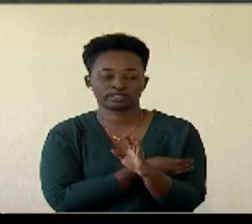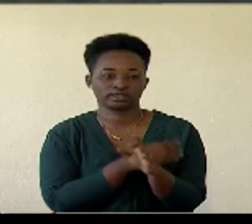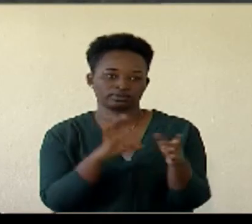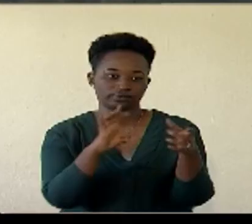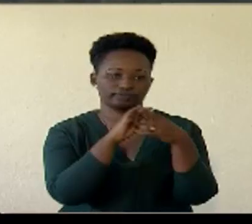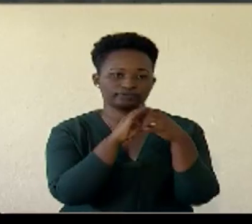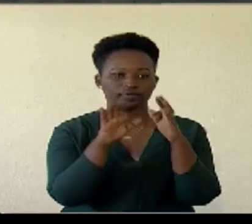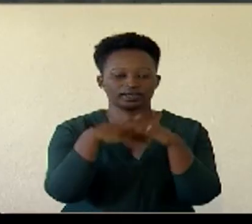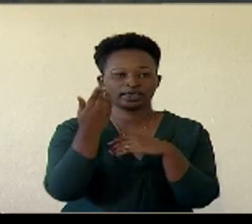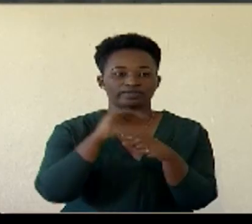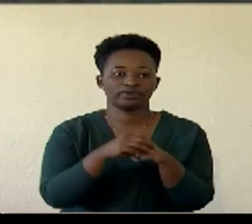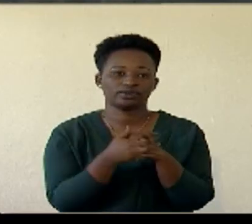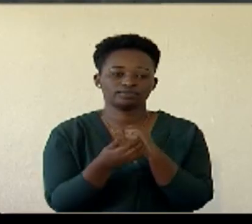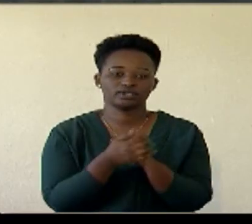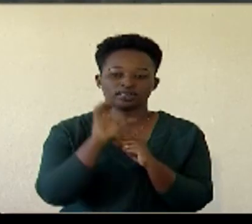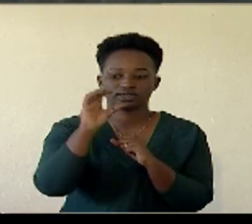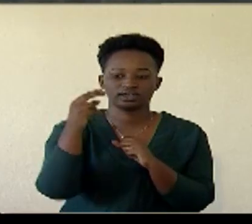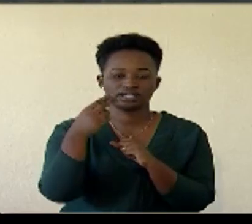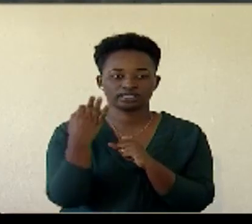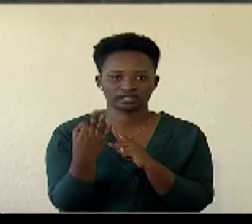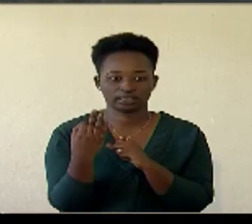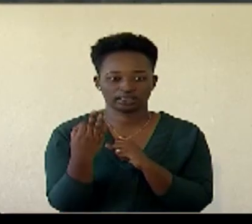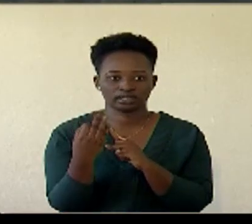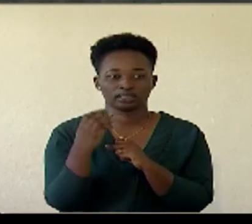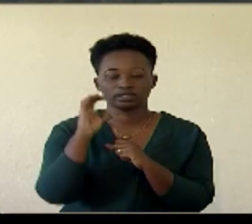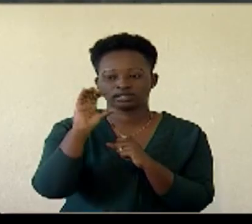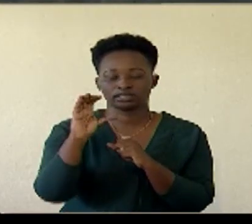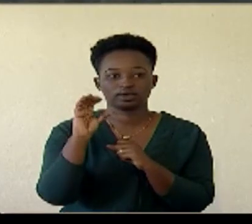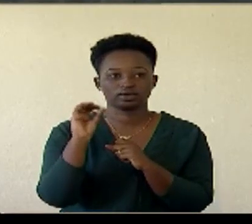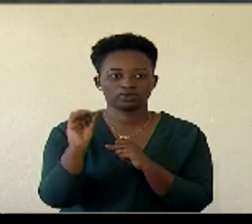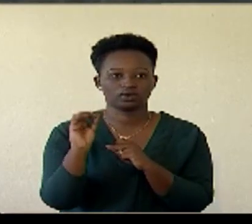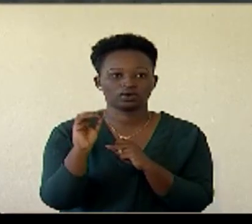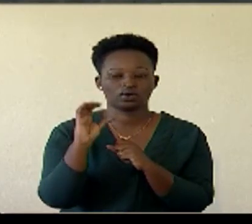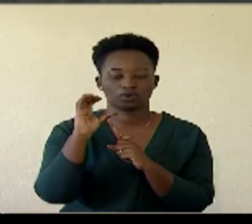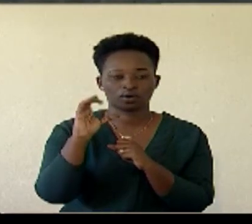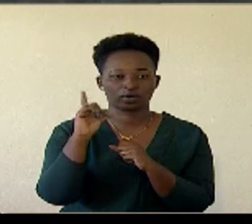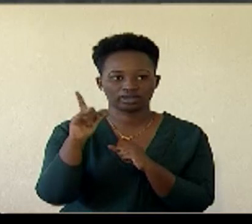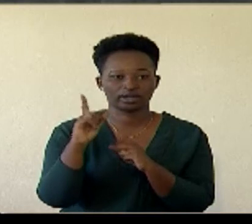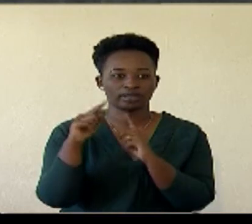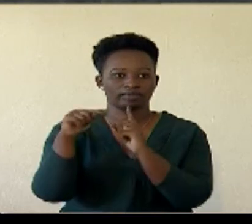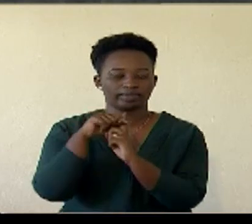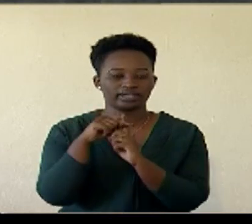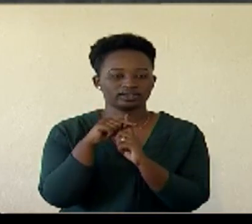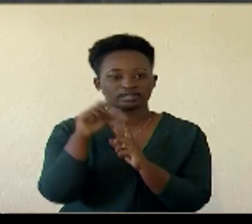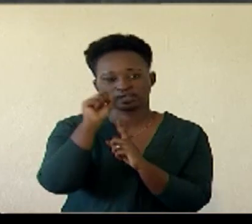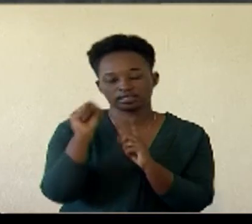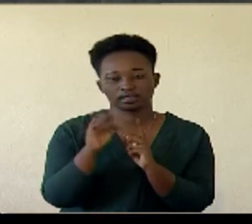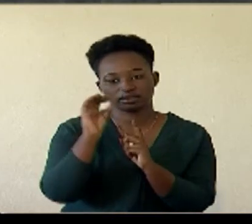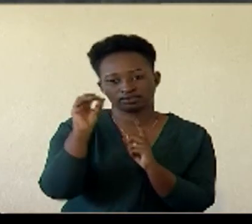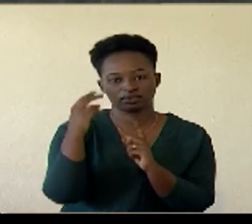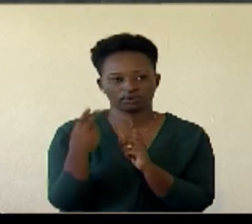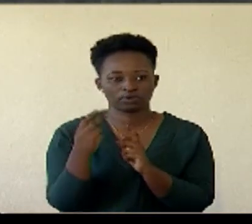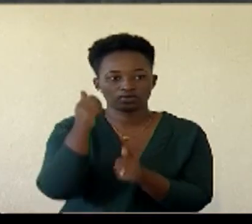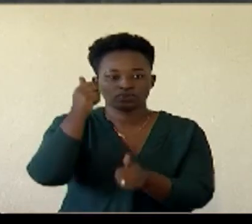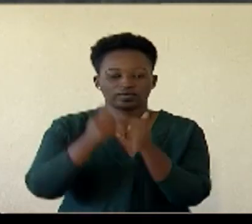and then it forms CH3, CO, chlorine, then plus sulfur dioxide, which